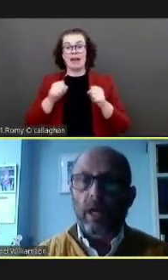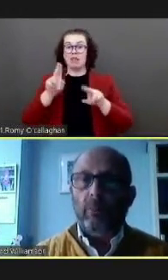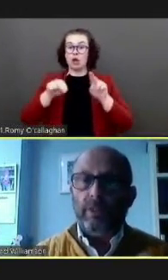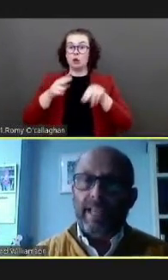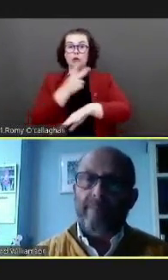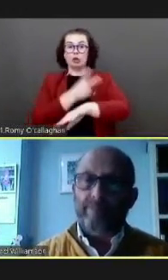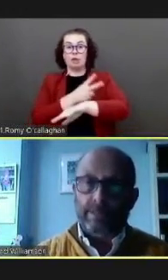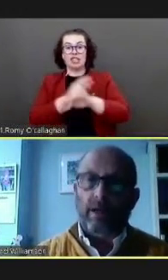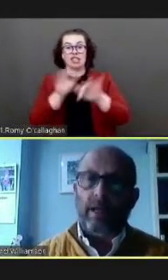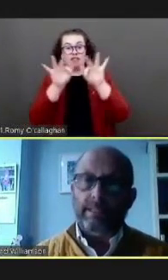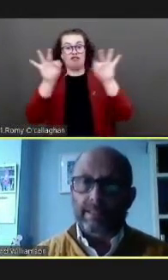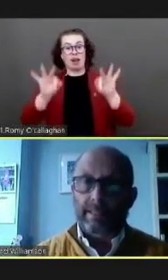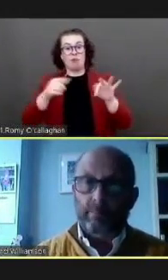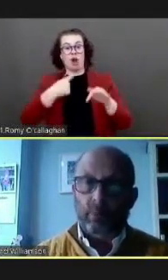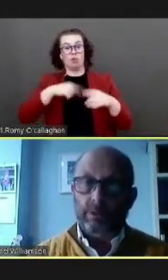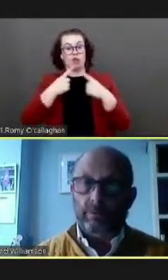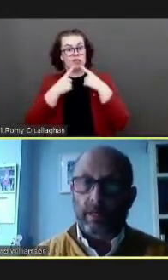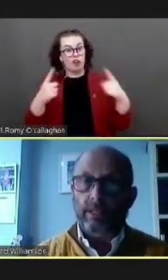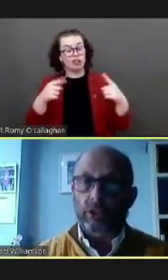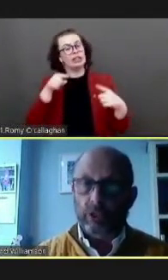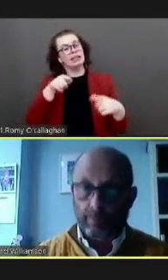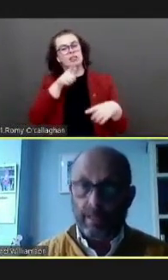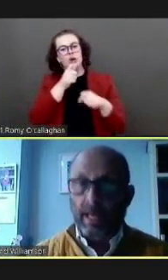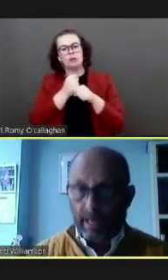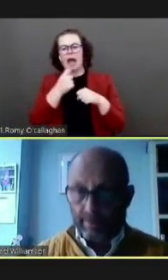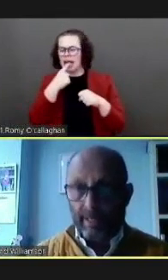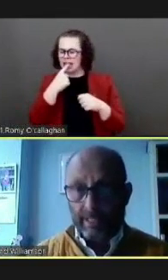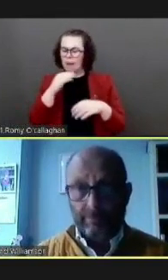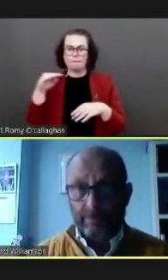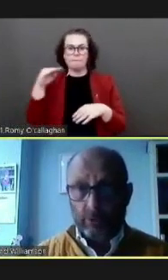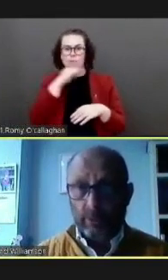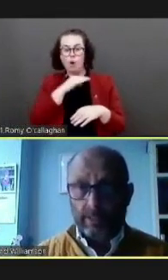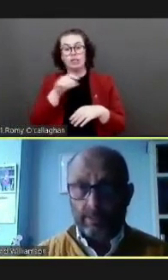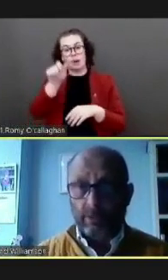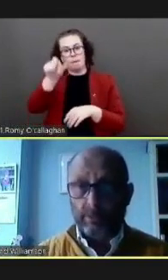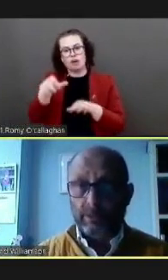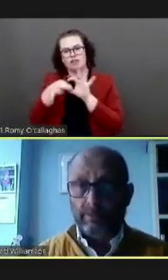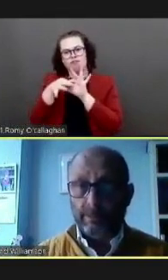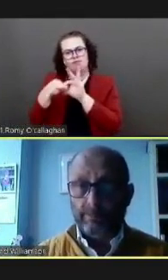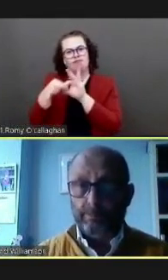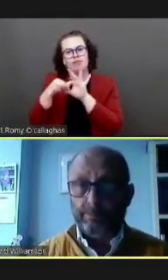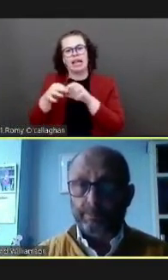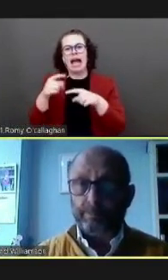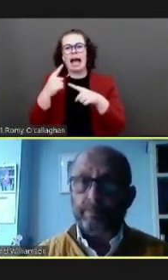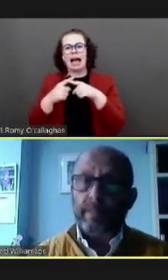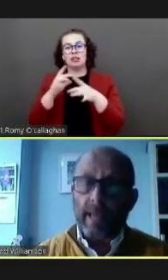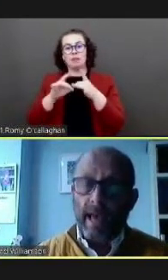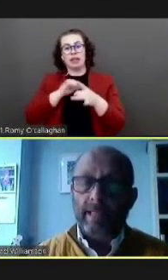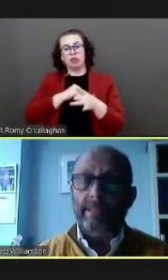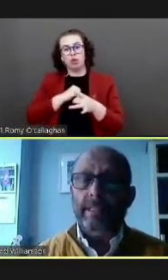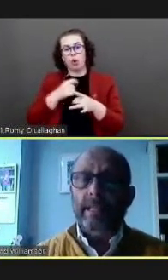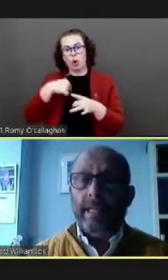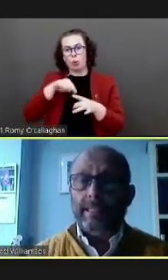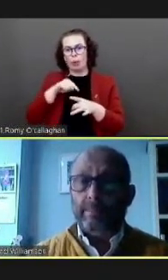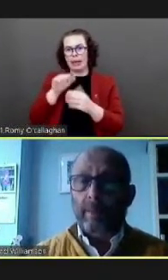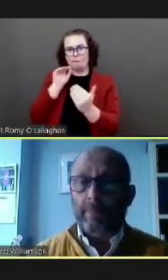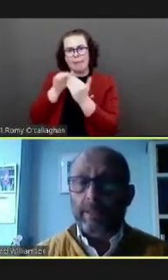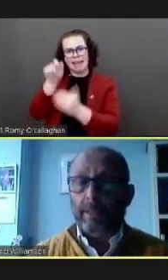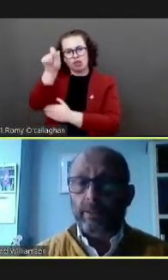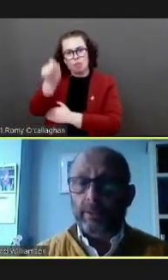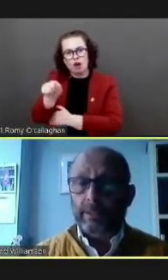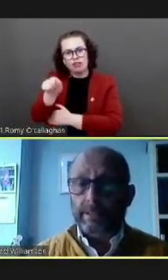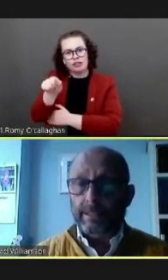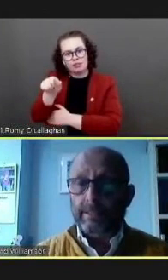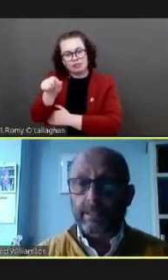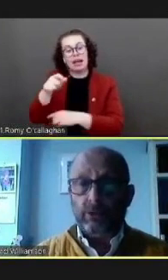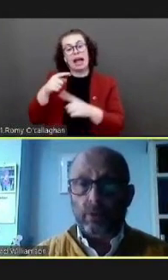rolling out, which emphasizes the importance of relationship and about individualizing responses. And it's about